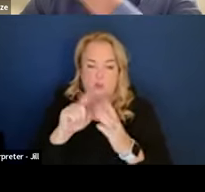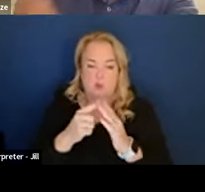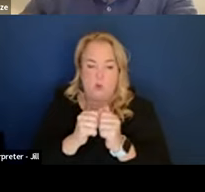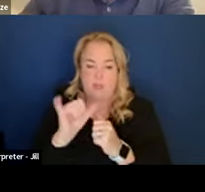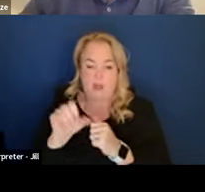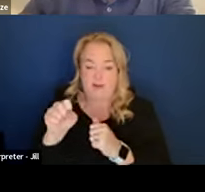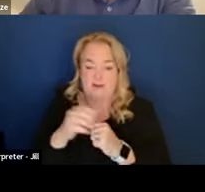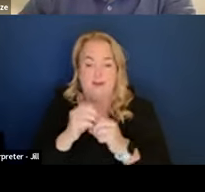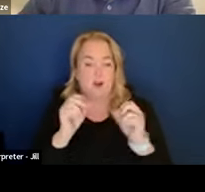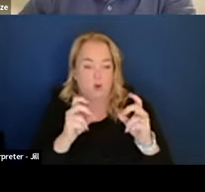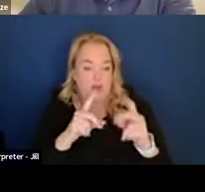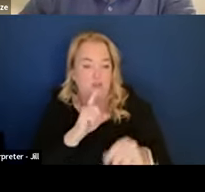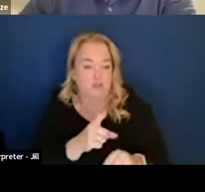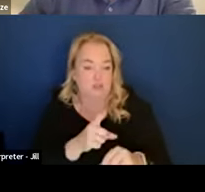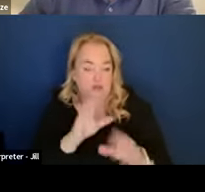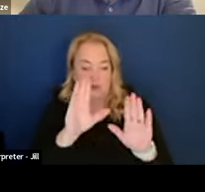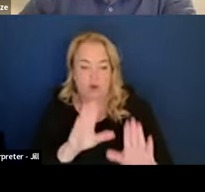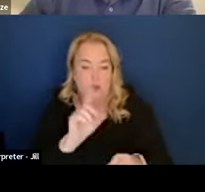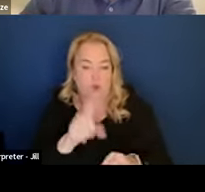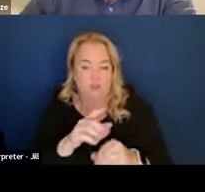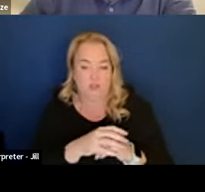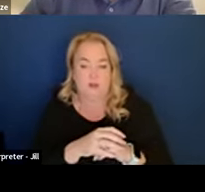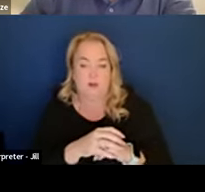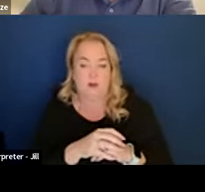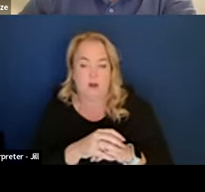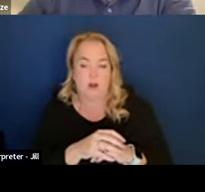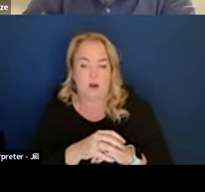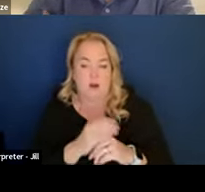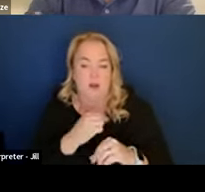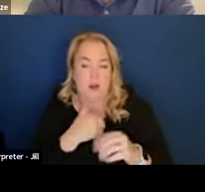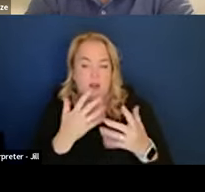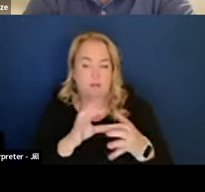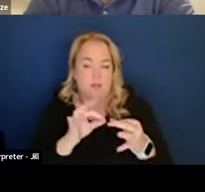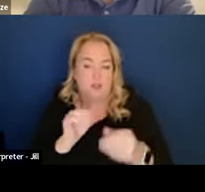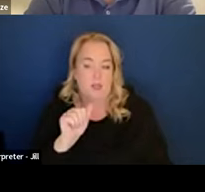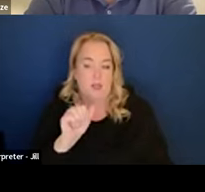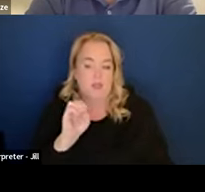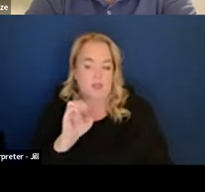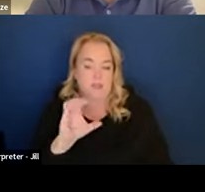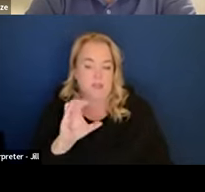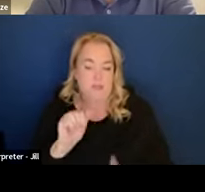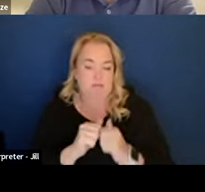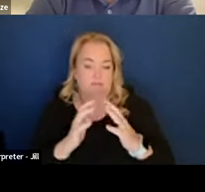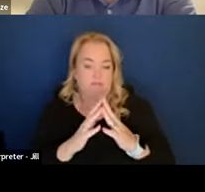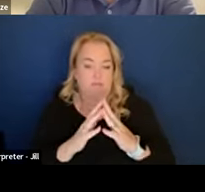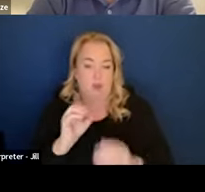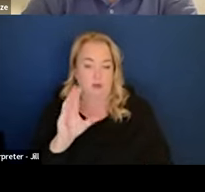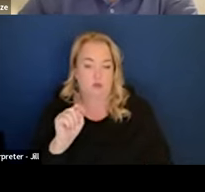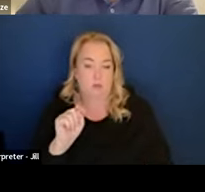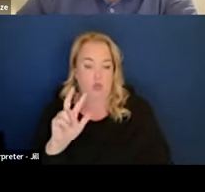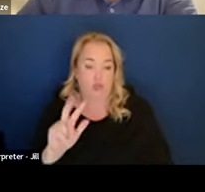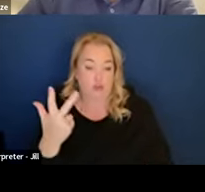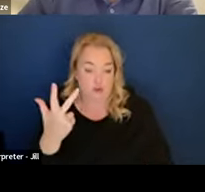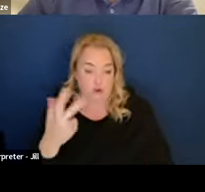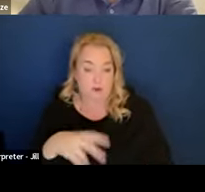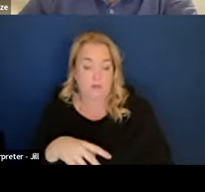go. Okay, sure. Great question. So as I mentioned, AEC Unites officially launched on October 3rd.